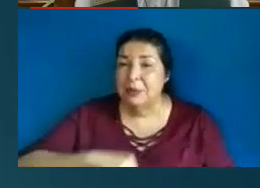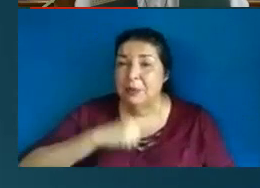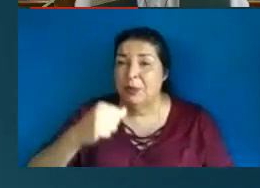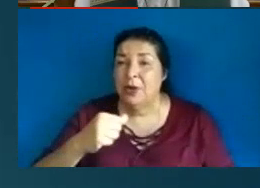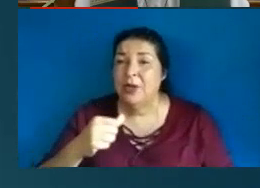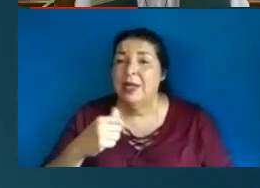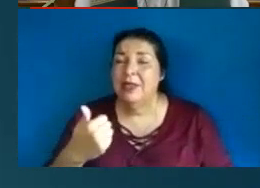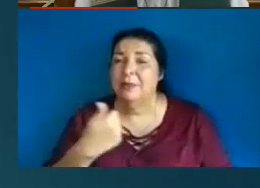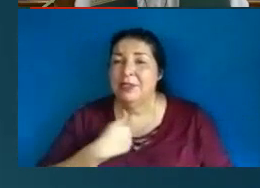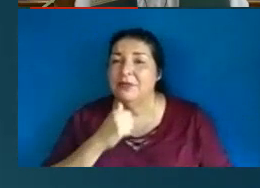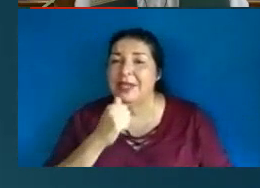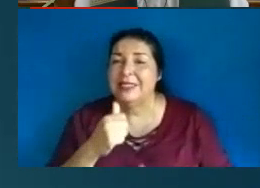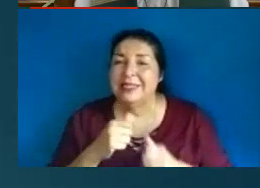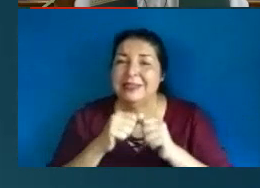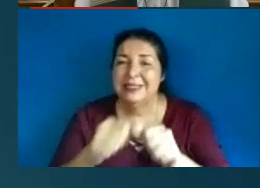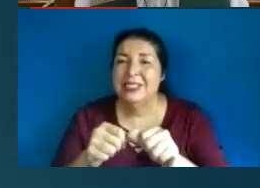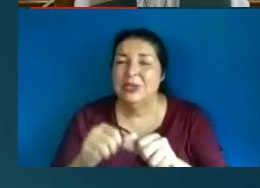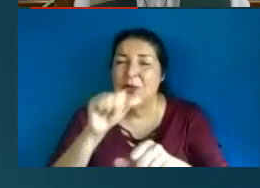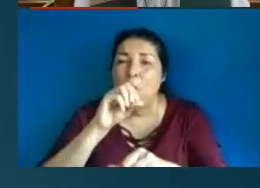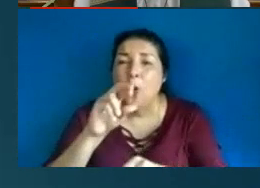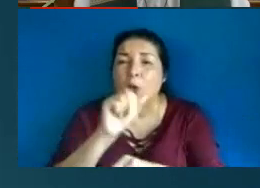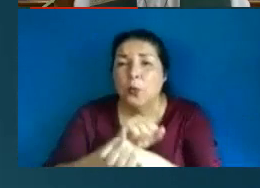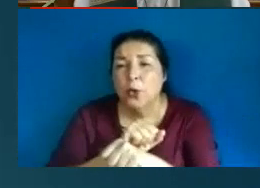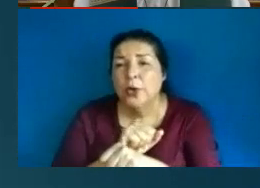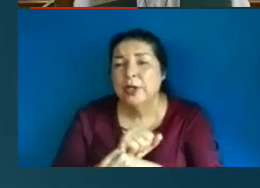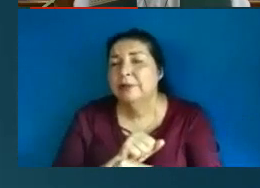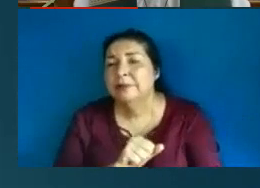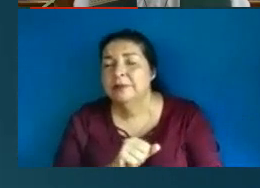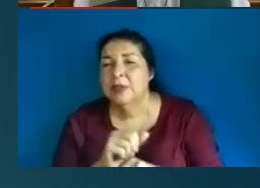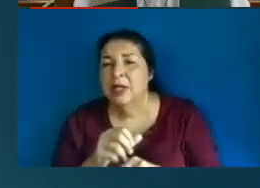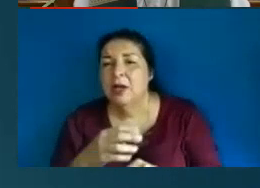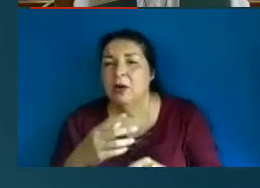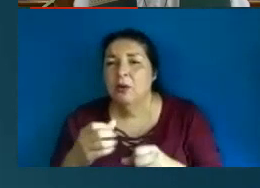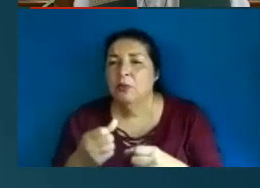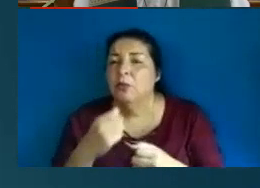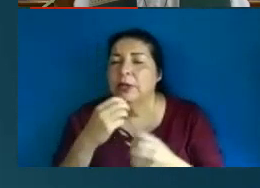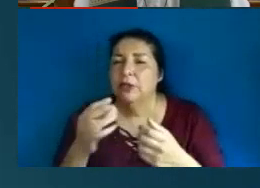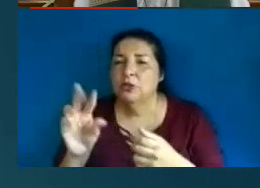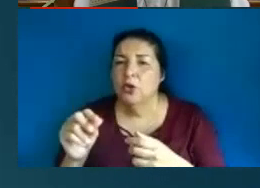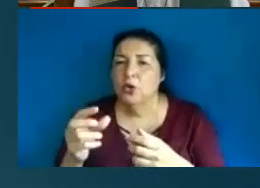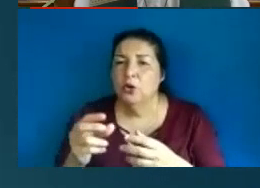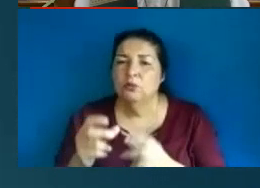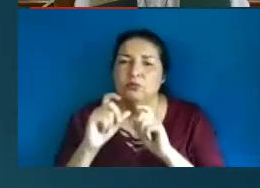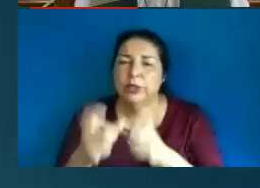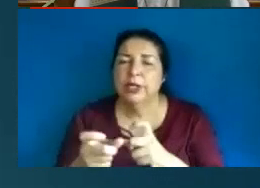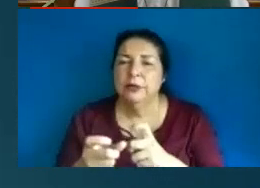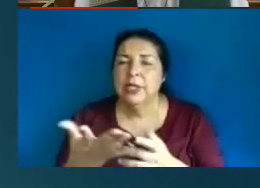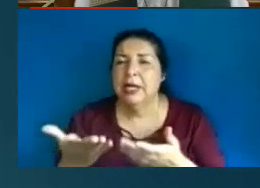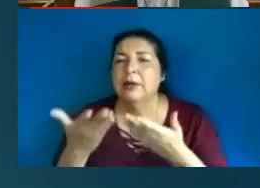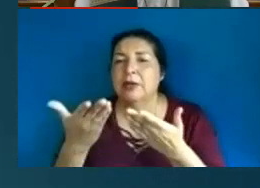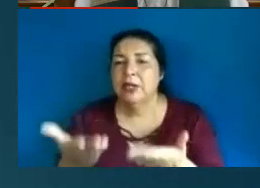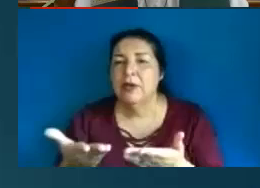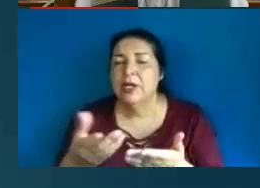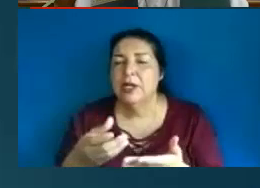in vain or labor in vain. Even if I am to be poured out as a drink offering upon the